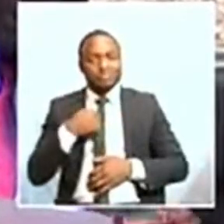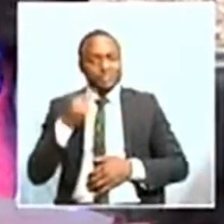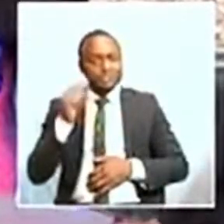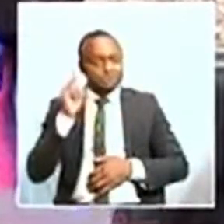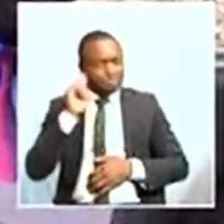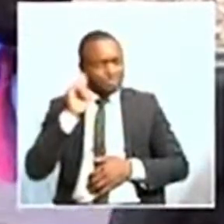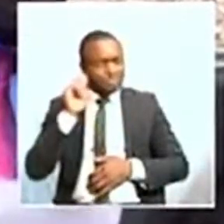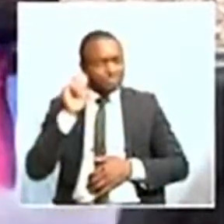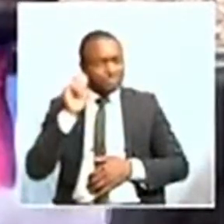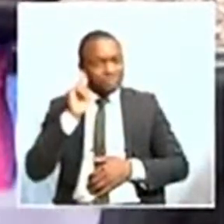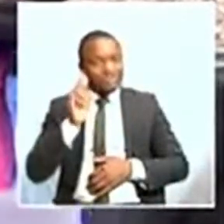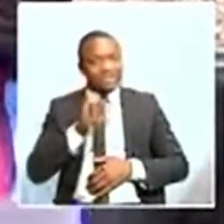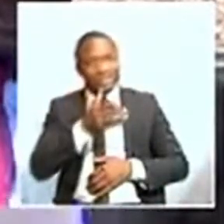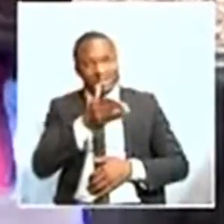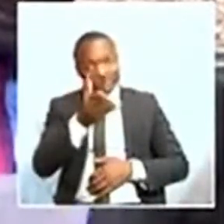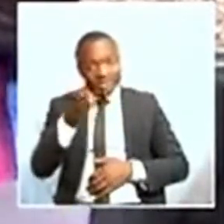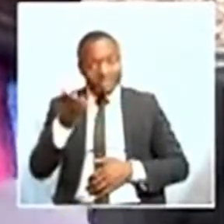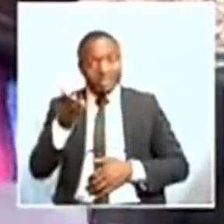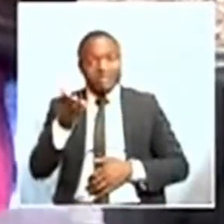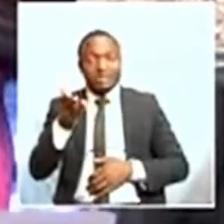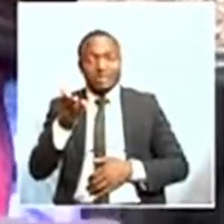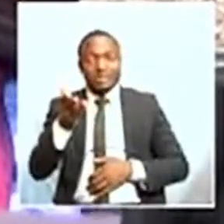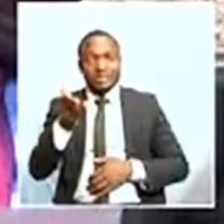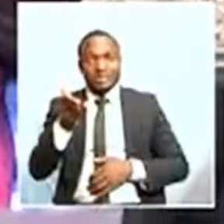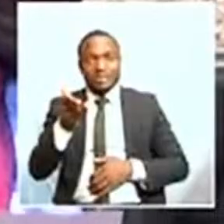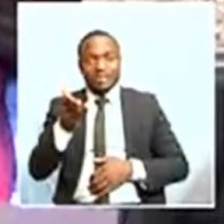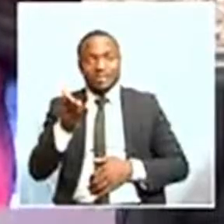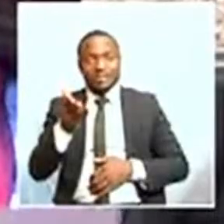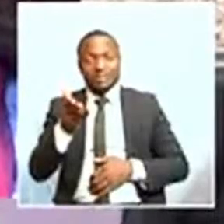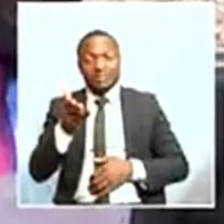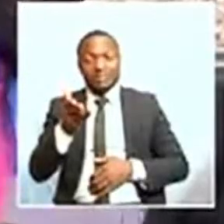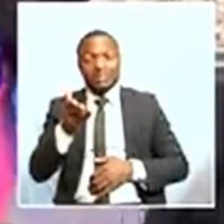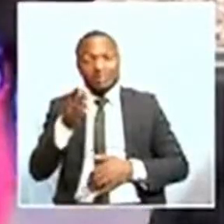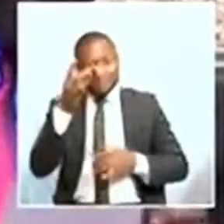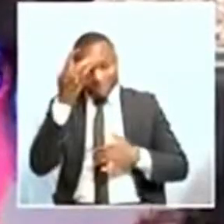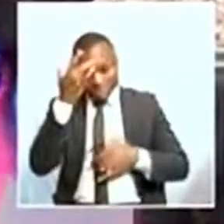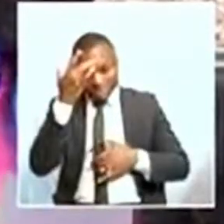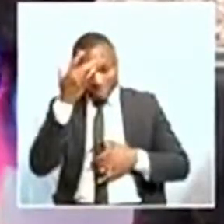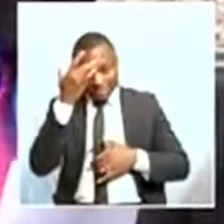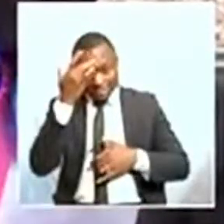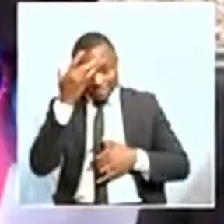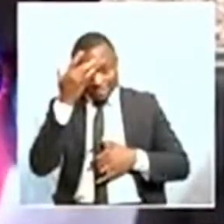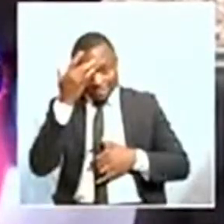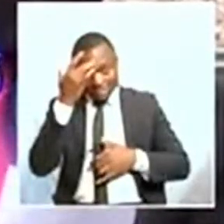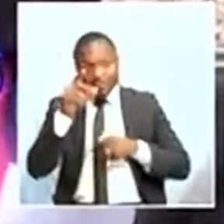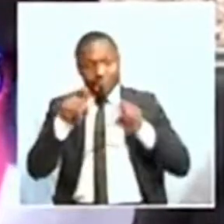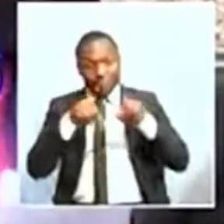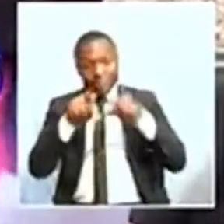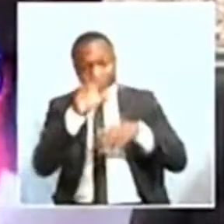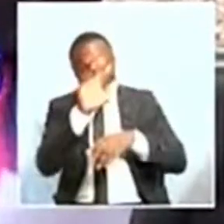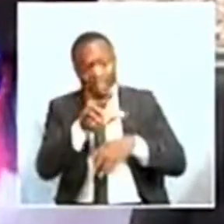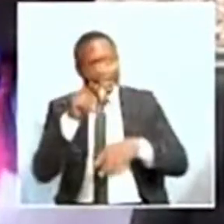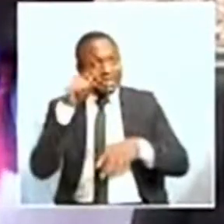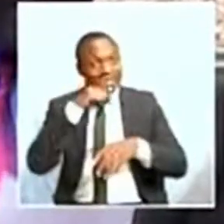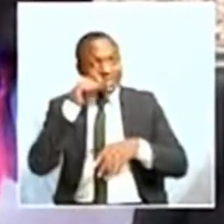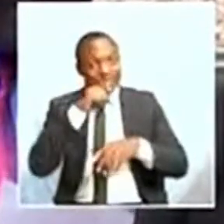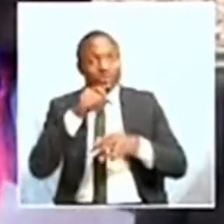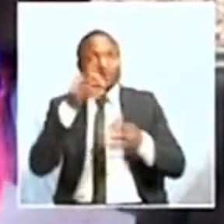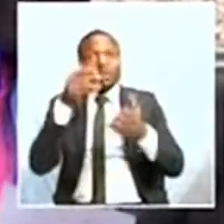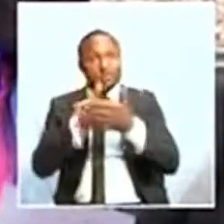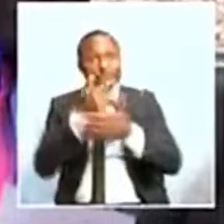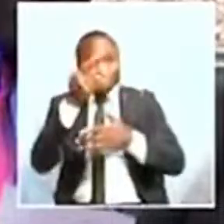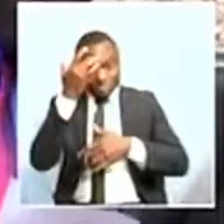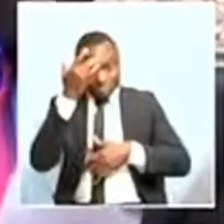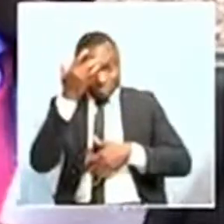that there are cases of mpox in Kanyama, when we're familiar